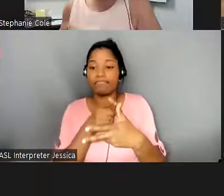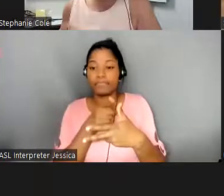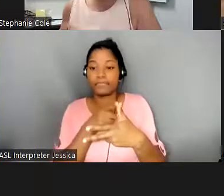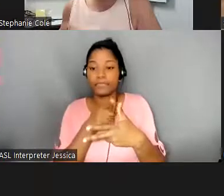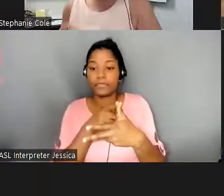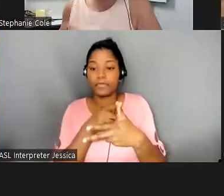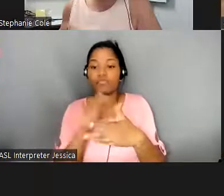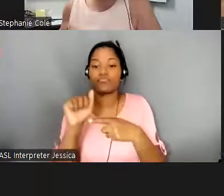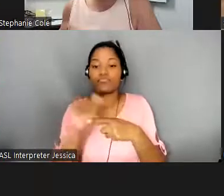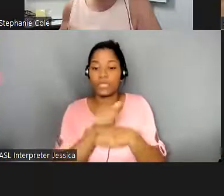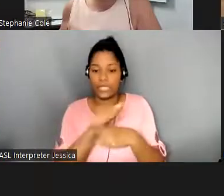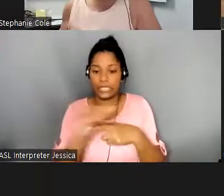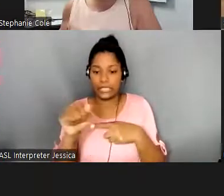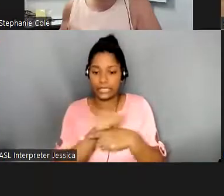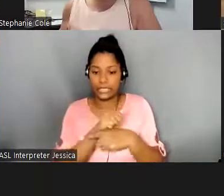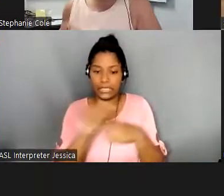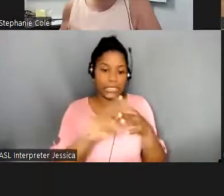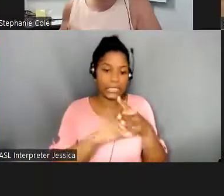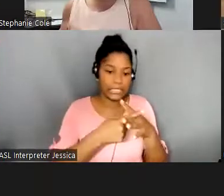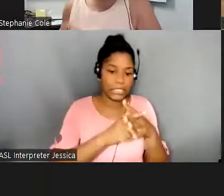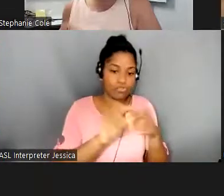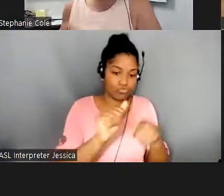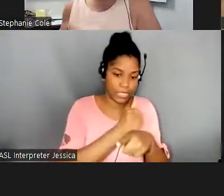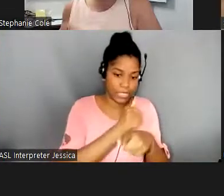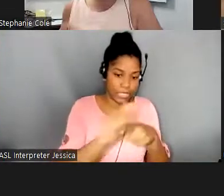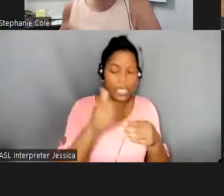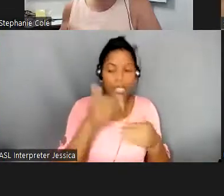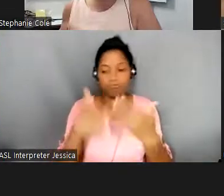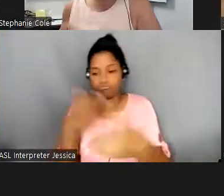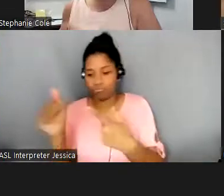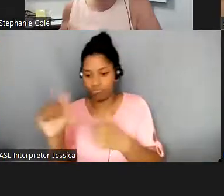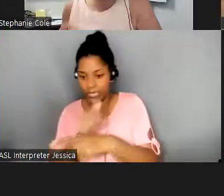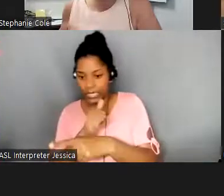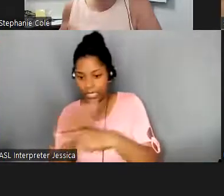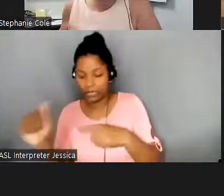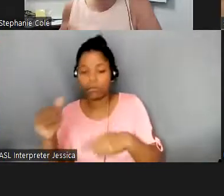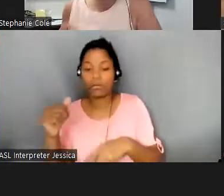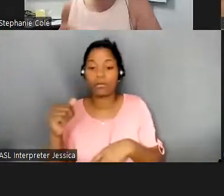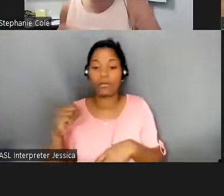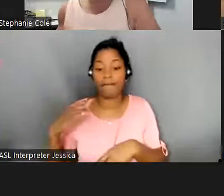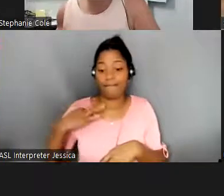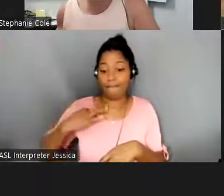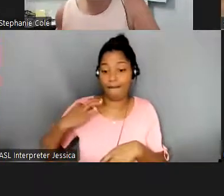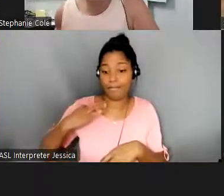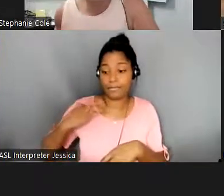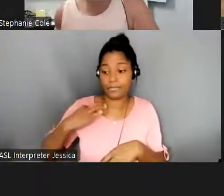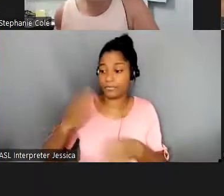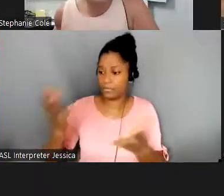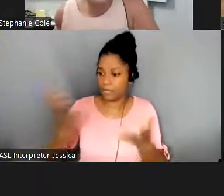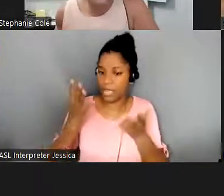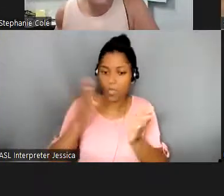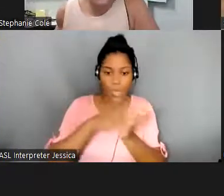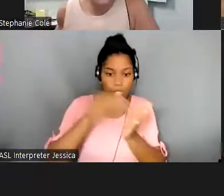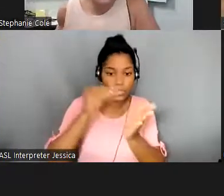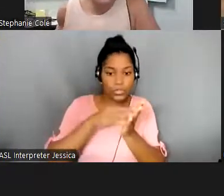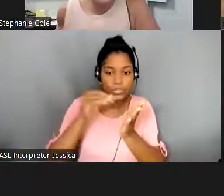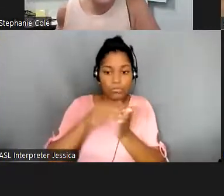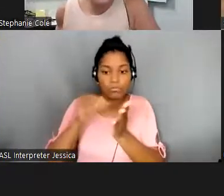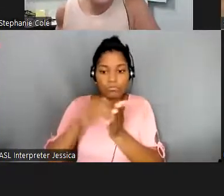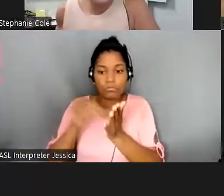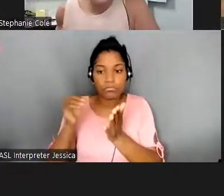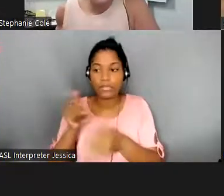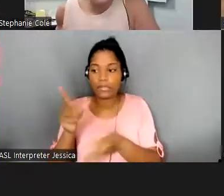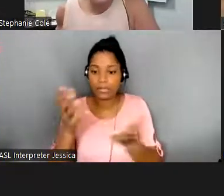the training, both the initial training and the ongoing training. Our volunteers, they want to learn, and they want to do their